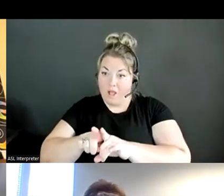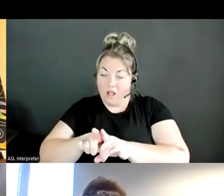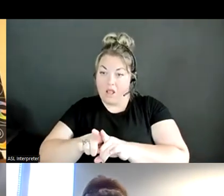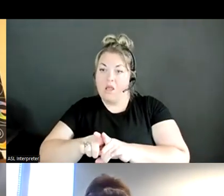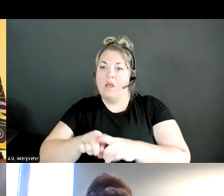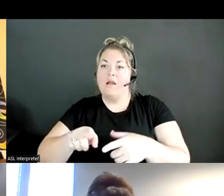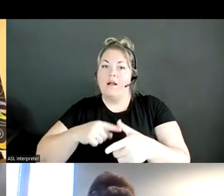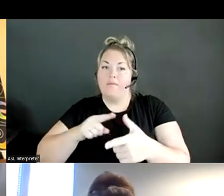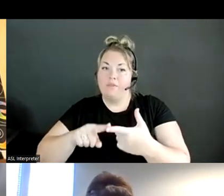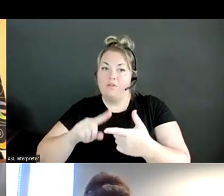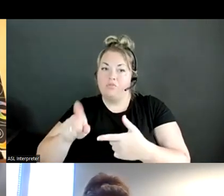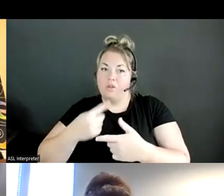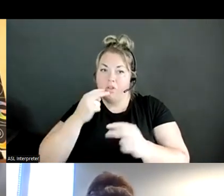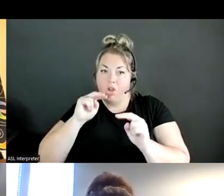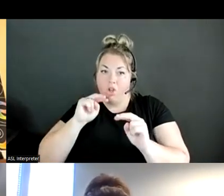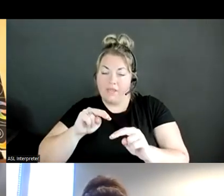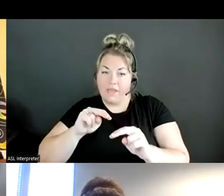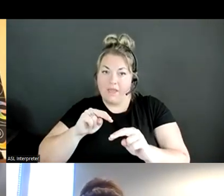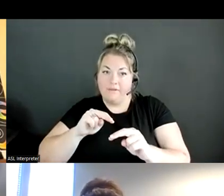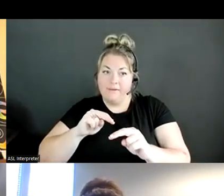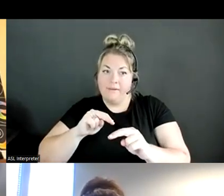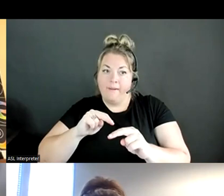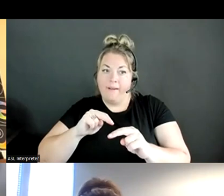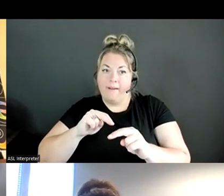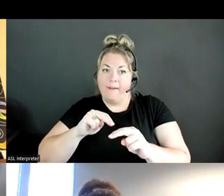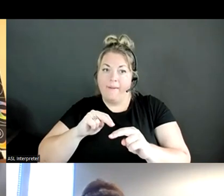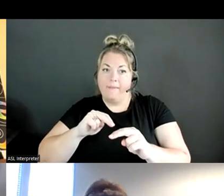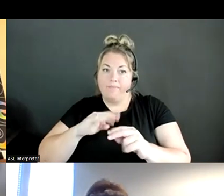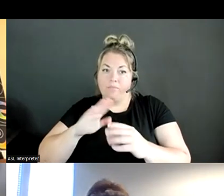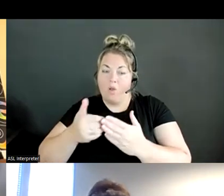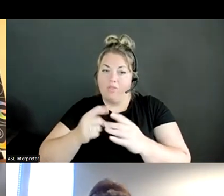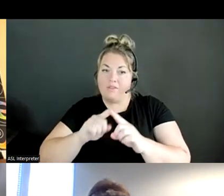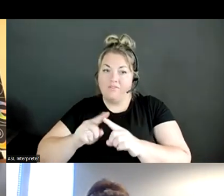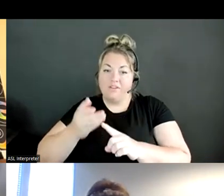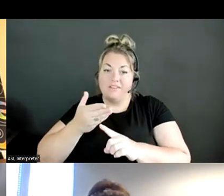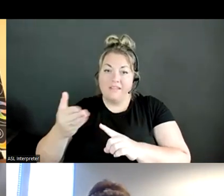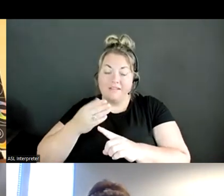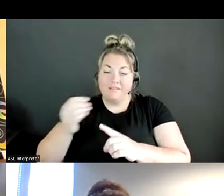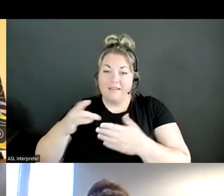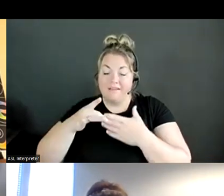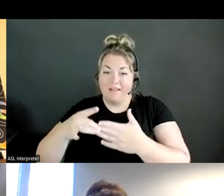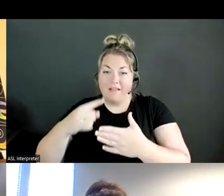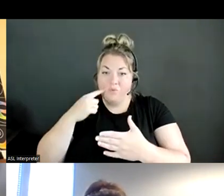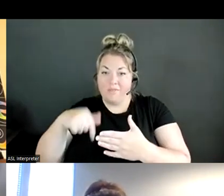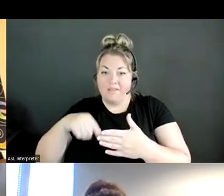just looking at all of the different things and guidelines for this advisory